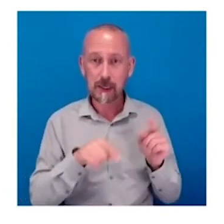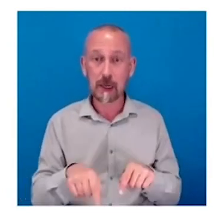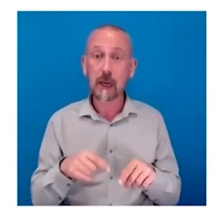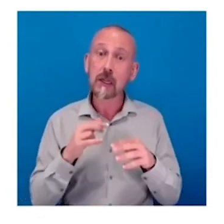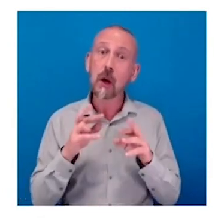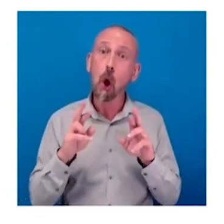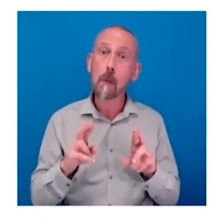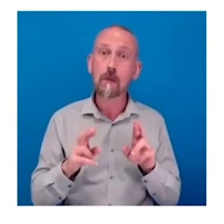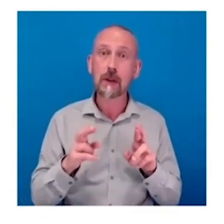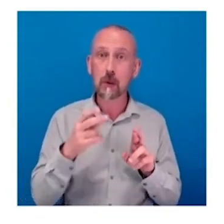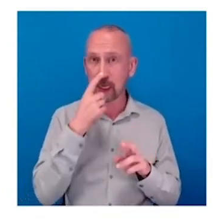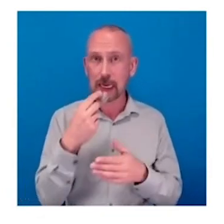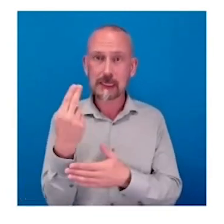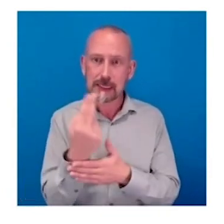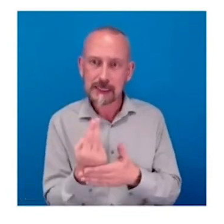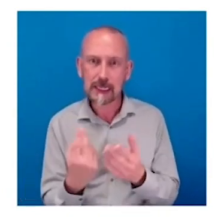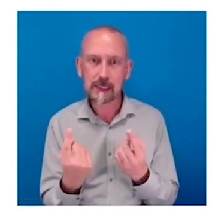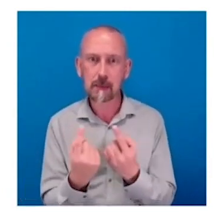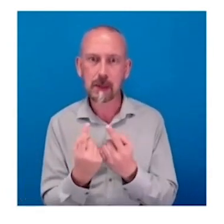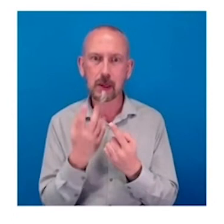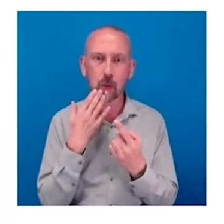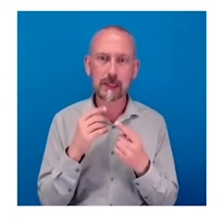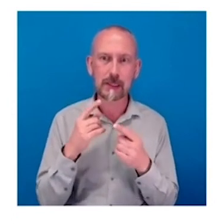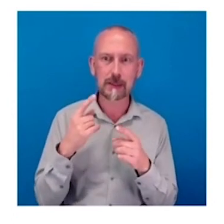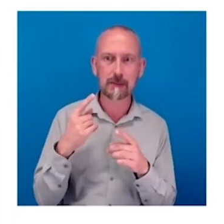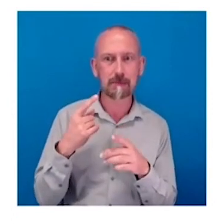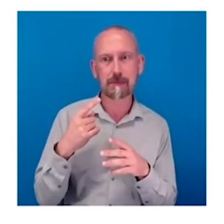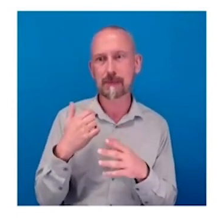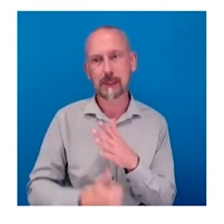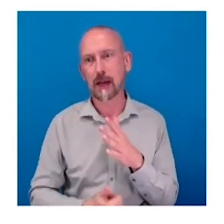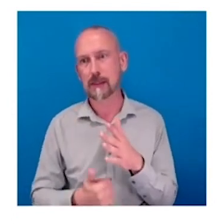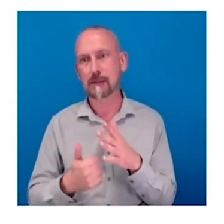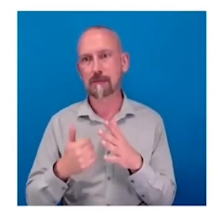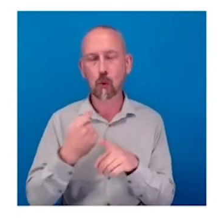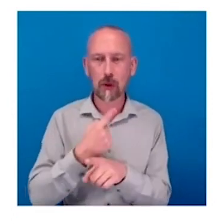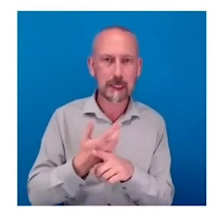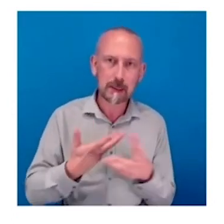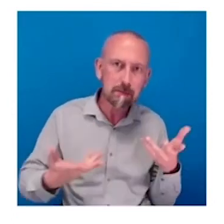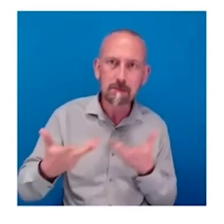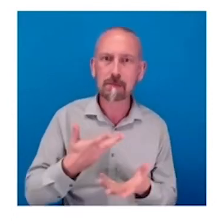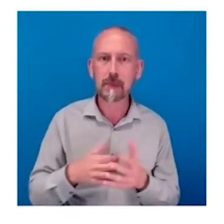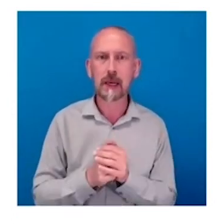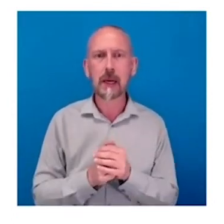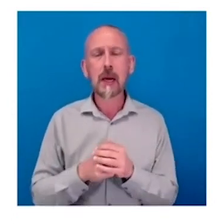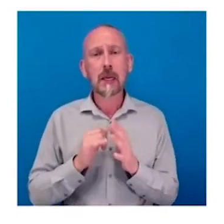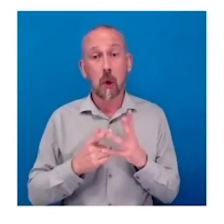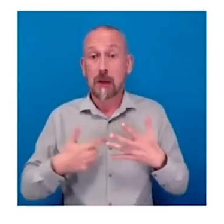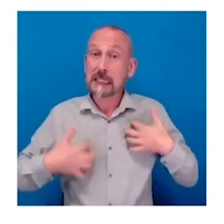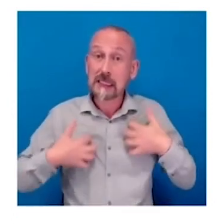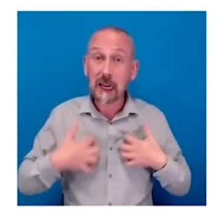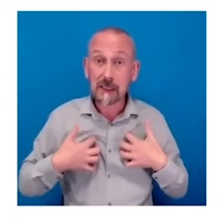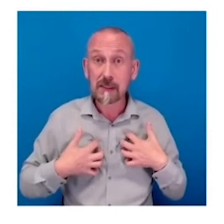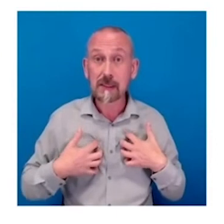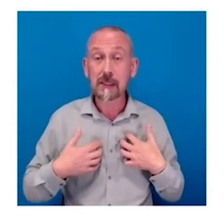start talking, it comes on. I'm excited about everything. This is the future is upon us.